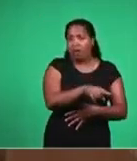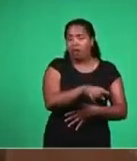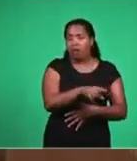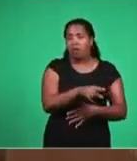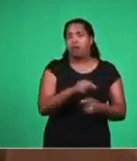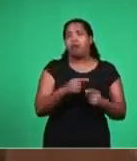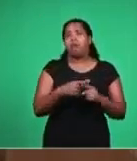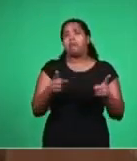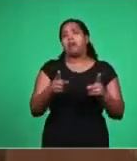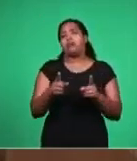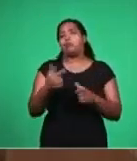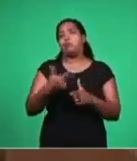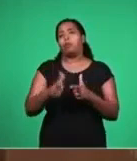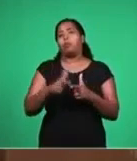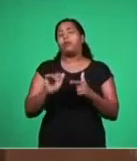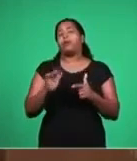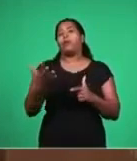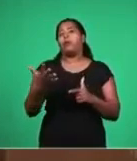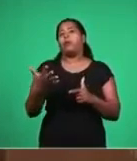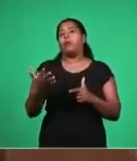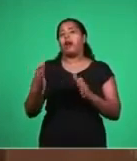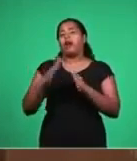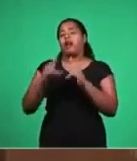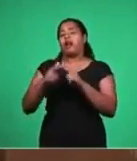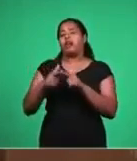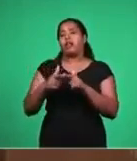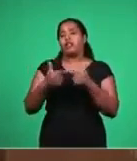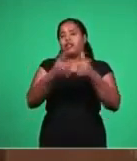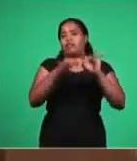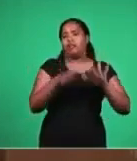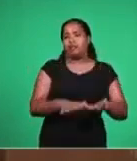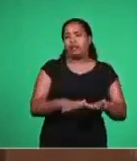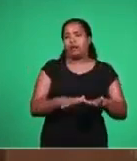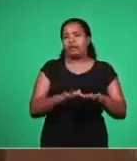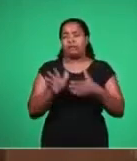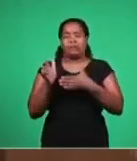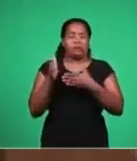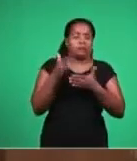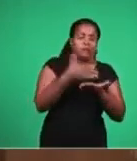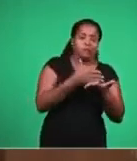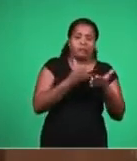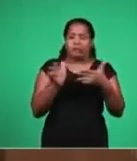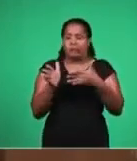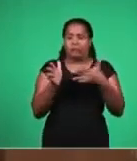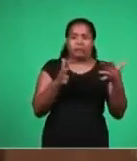The big problem is going to be at the church that is going to stay, because it will have